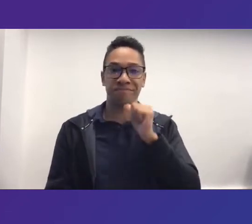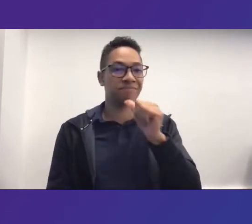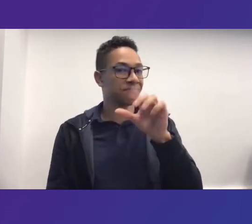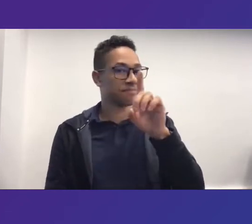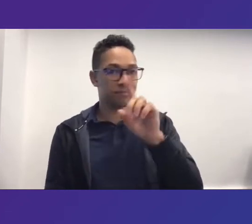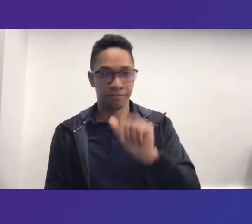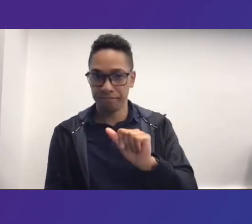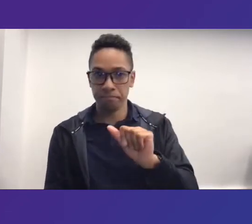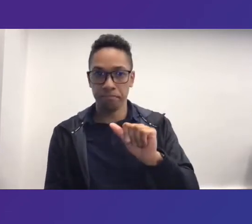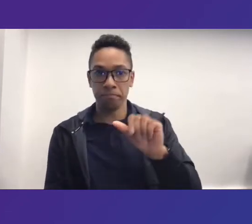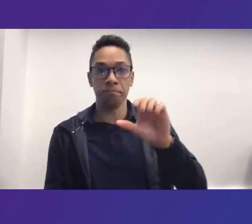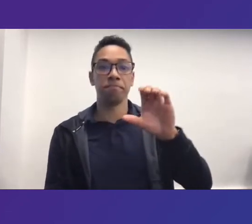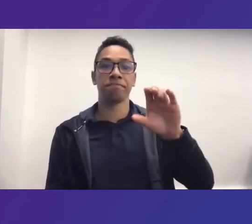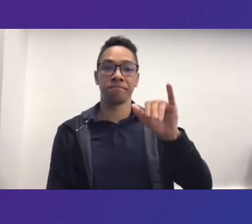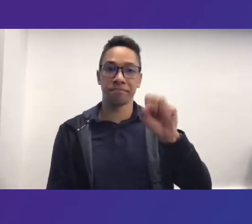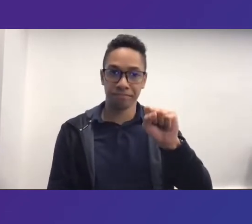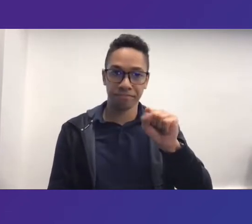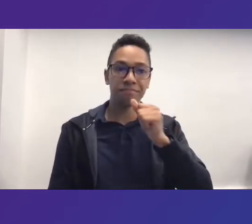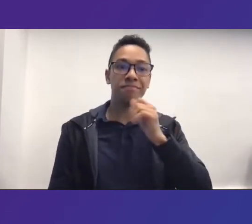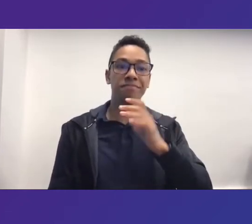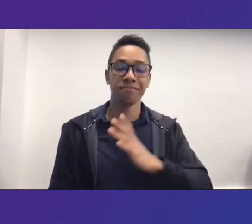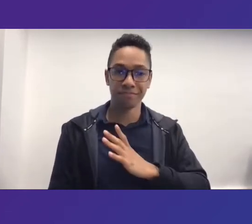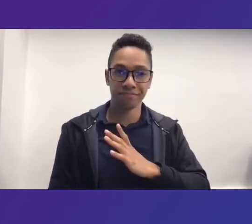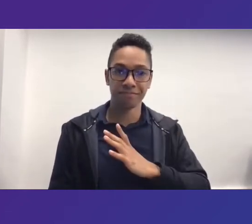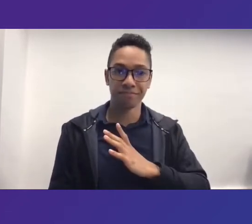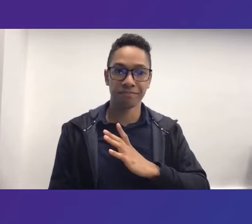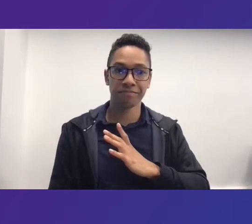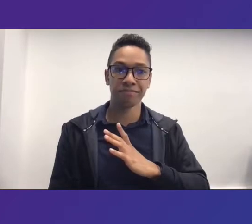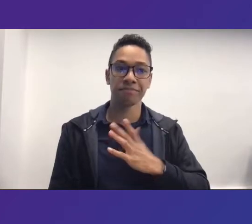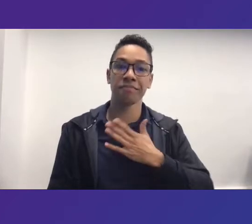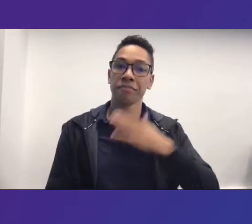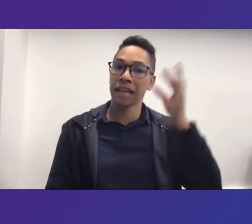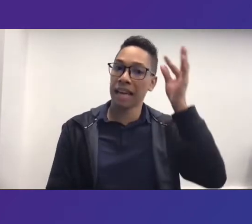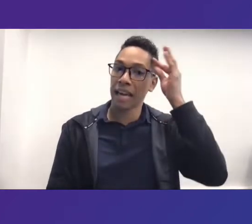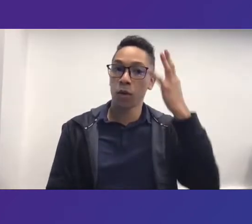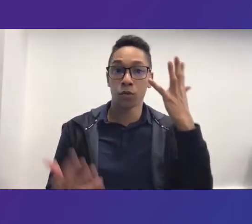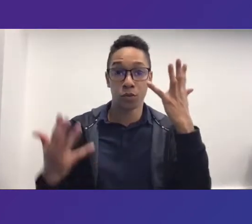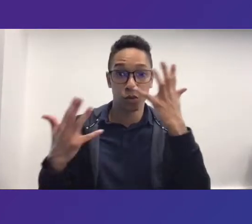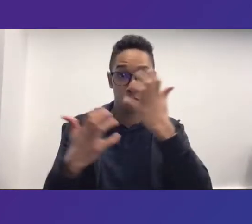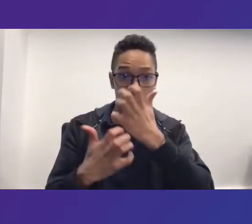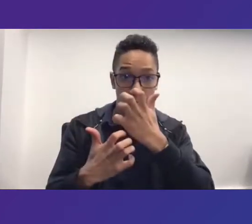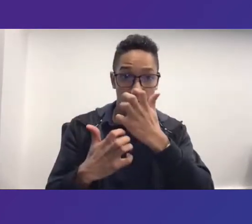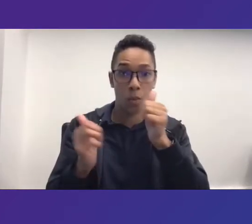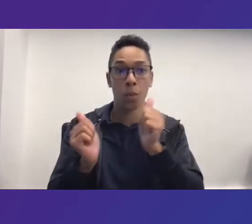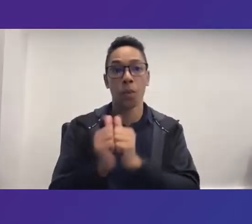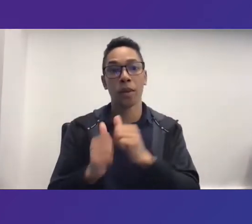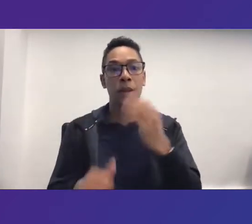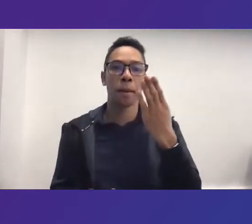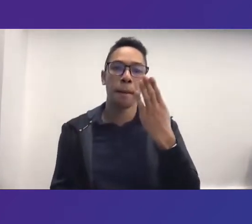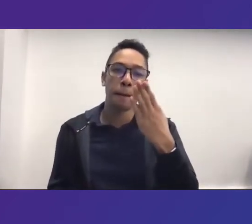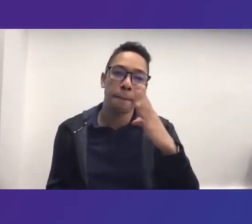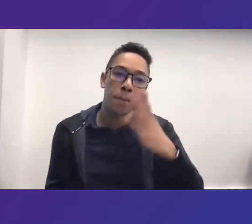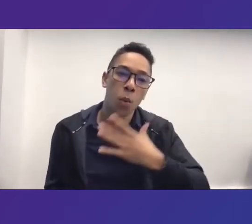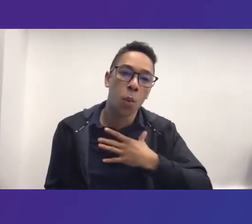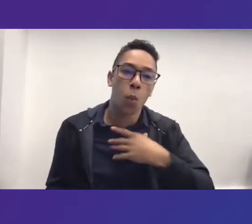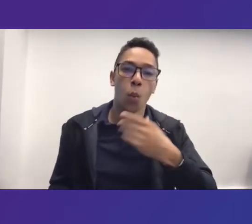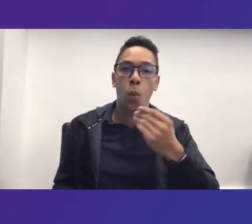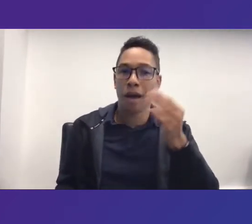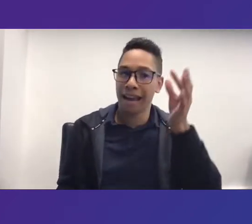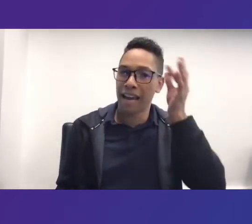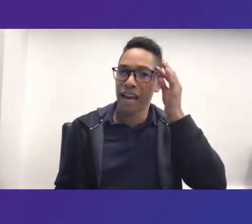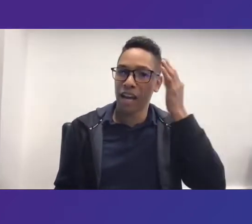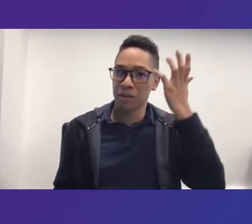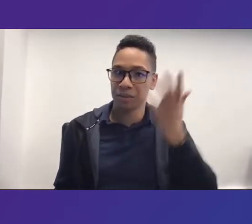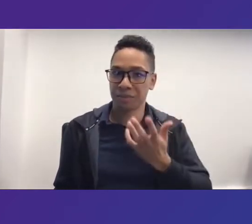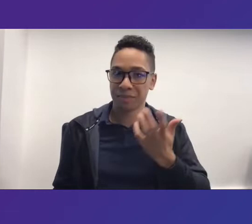cisgender female. My hair is very dark, and I have this blue-white hair on the side, thanks